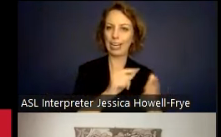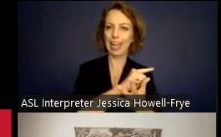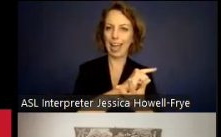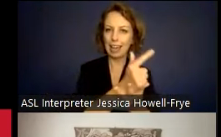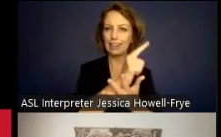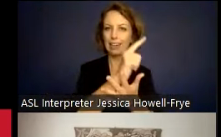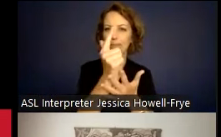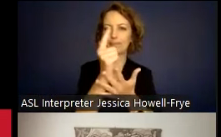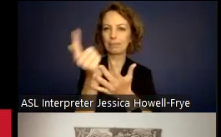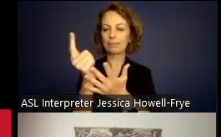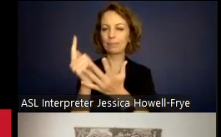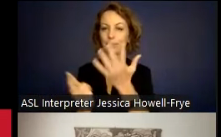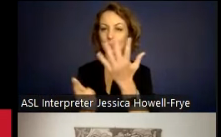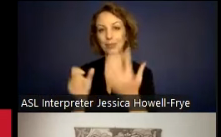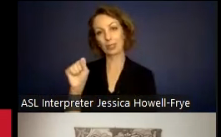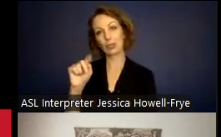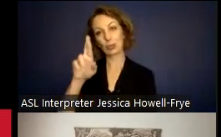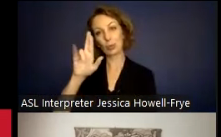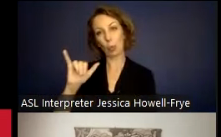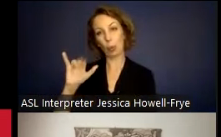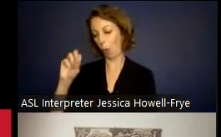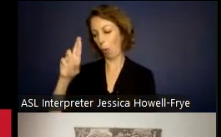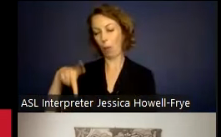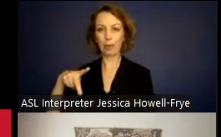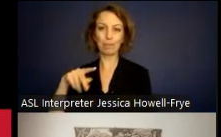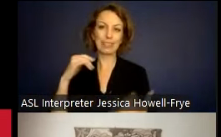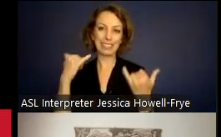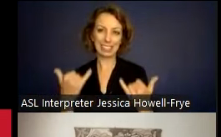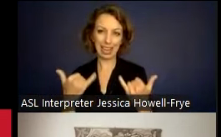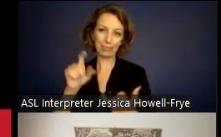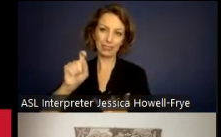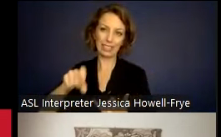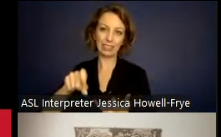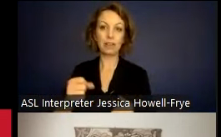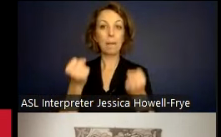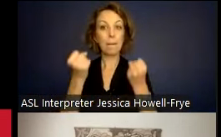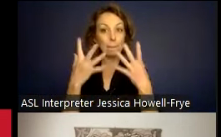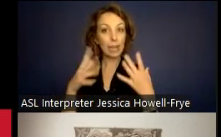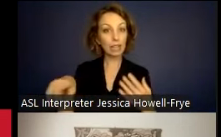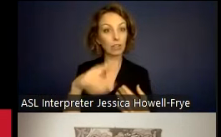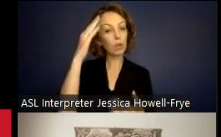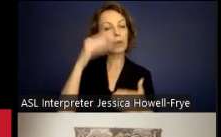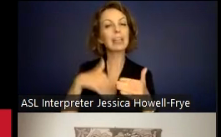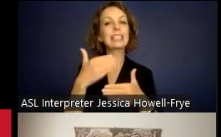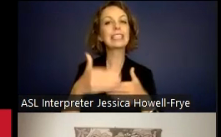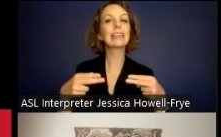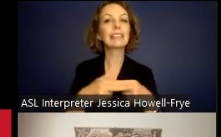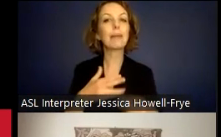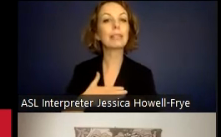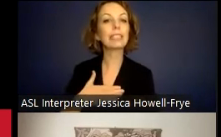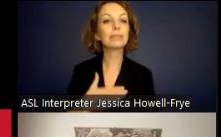where StoryCorps is more needed than now. Our facilitators, what many of you know, you can, next slide, please.